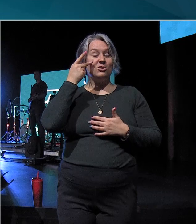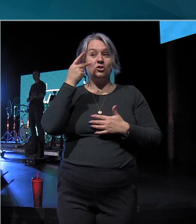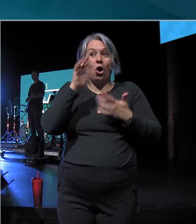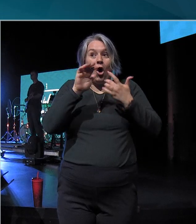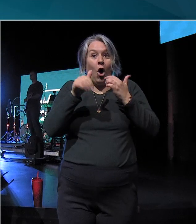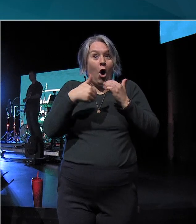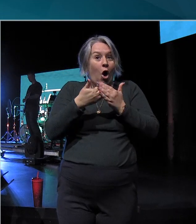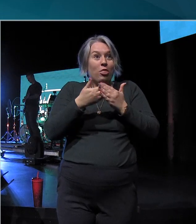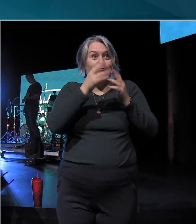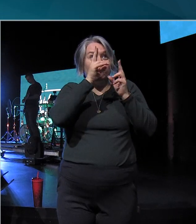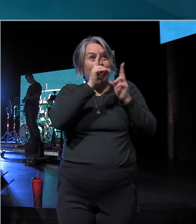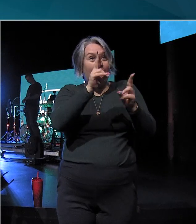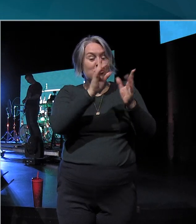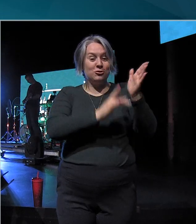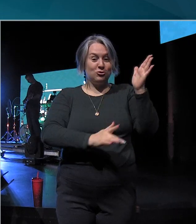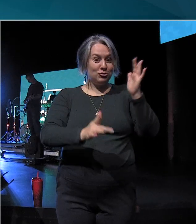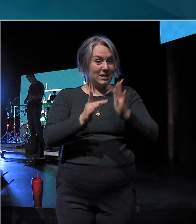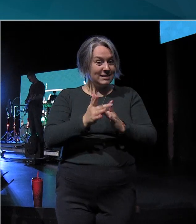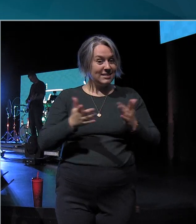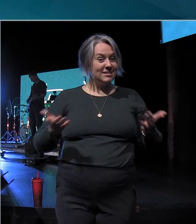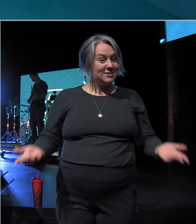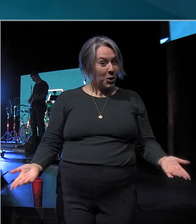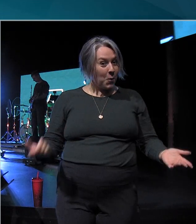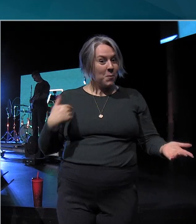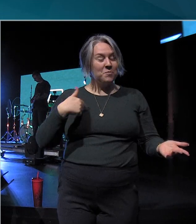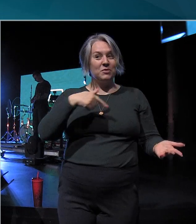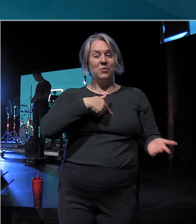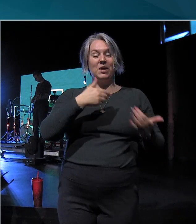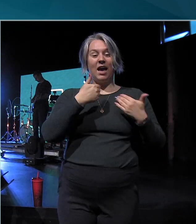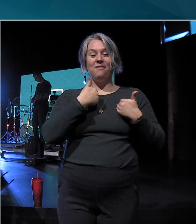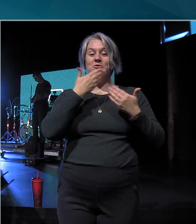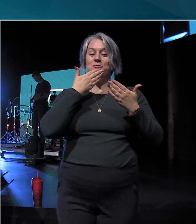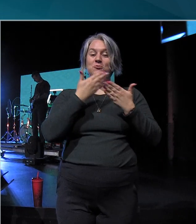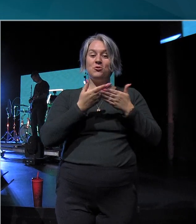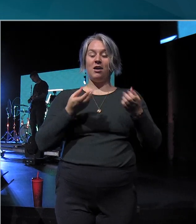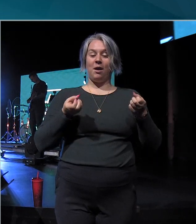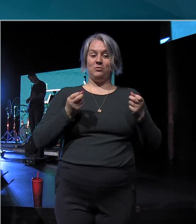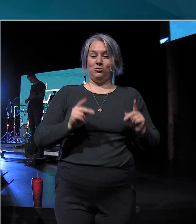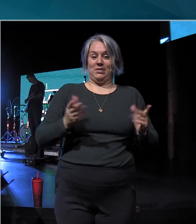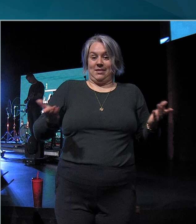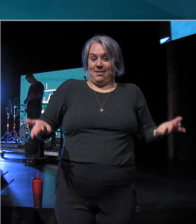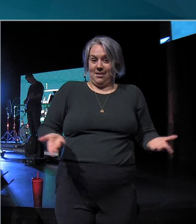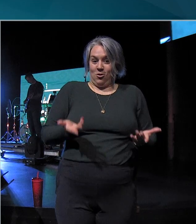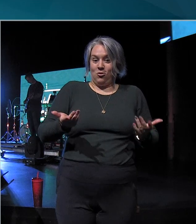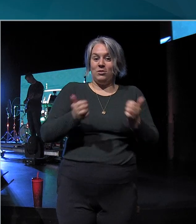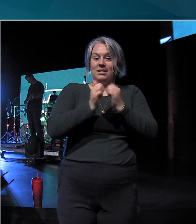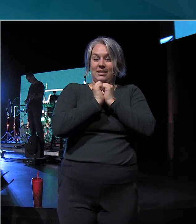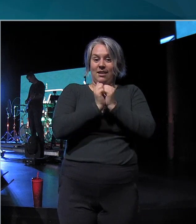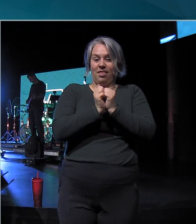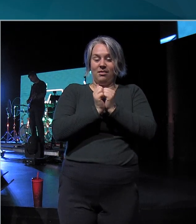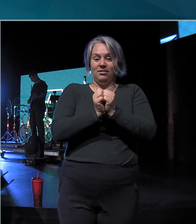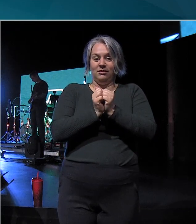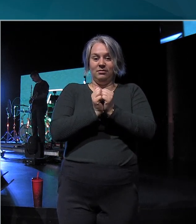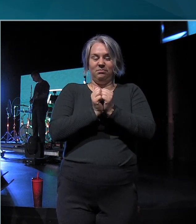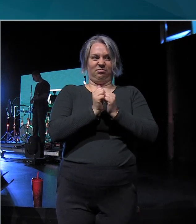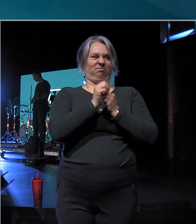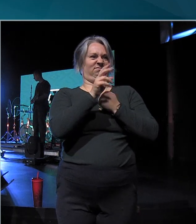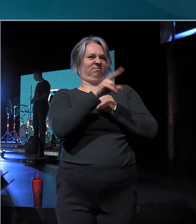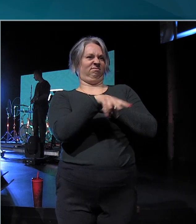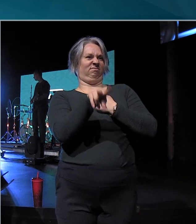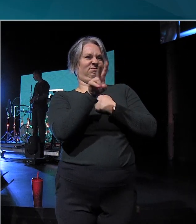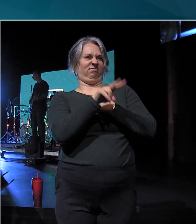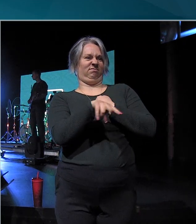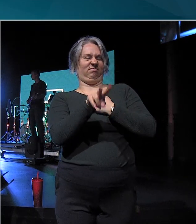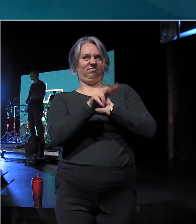Jesus. And so we have an opportunity as a local church to not allow this to become a